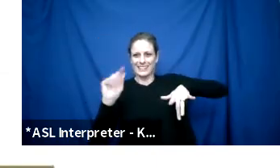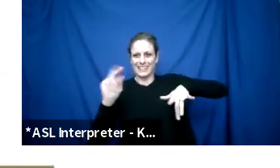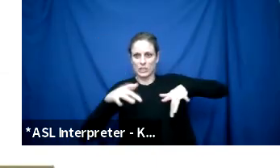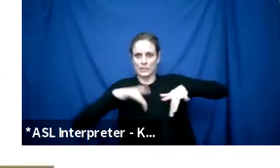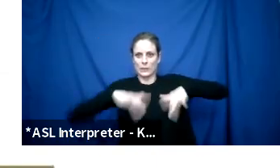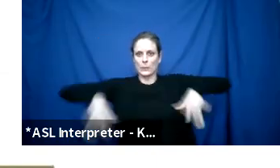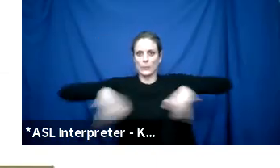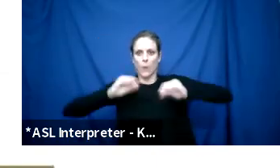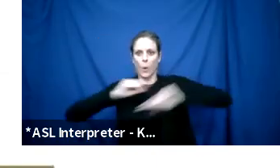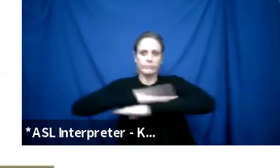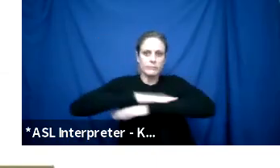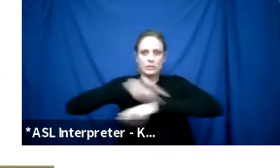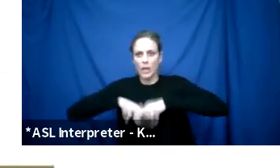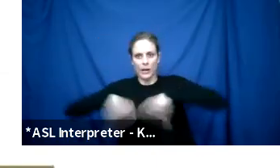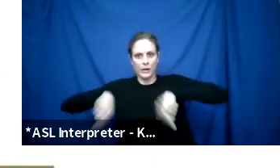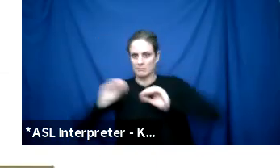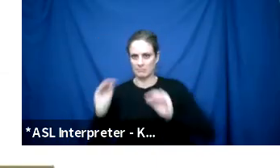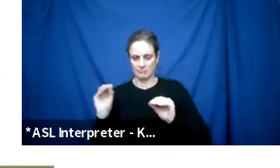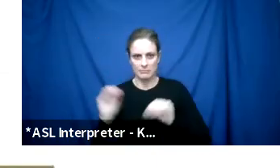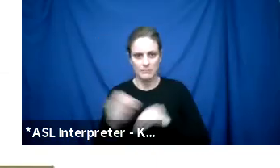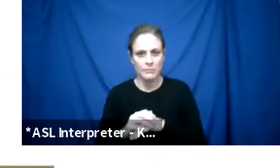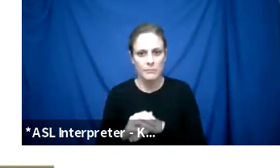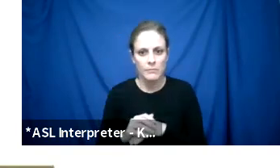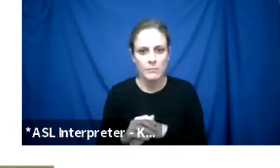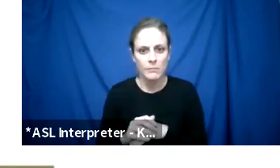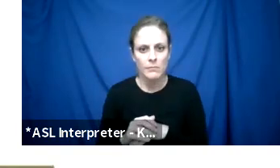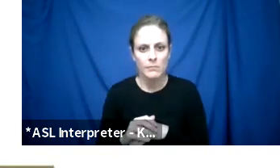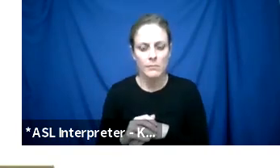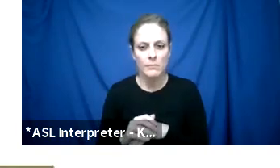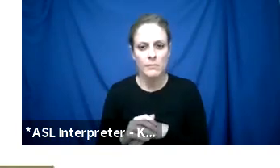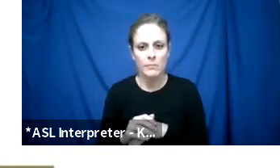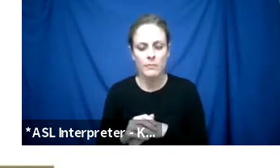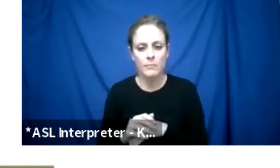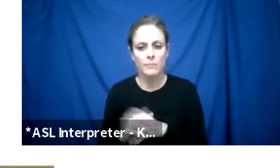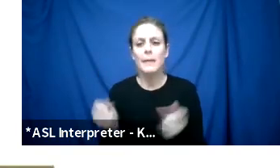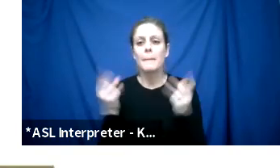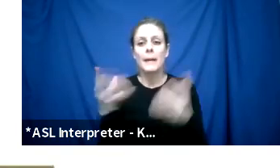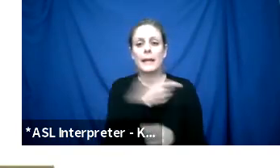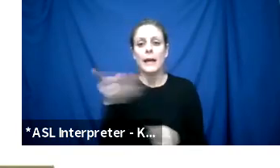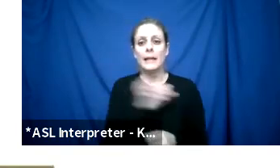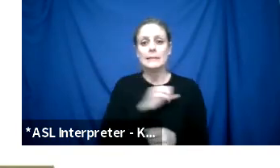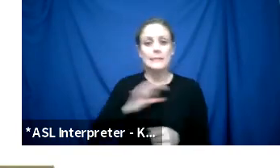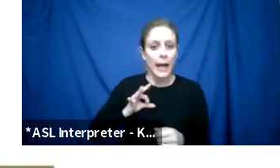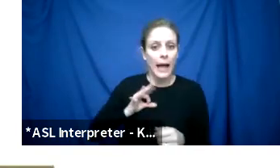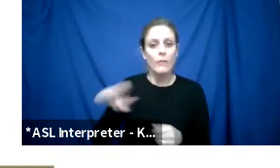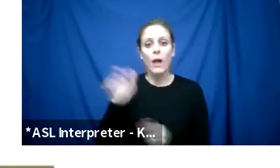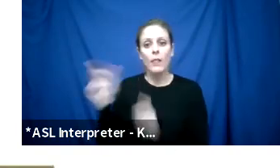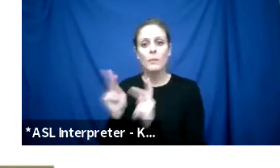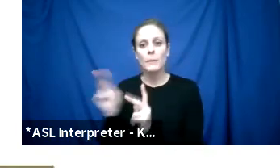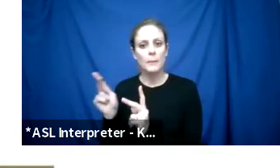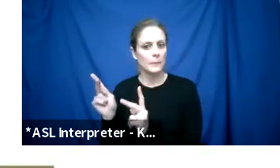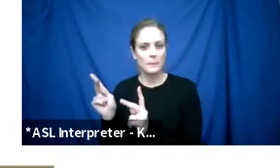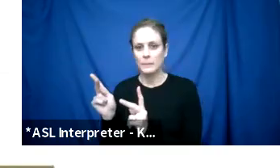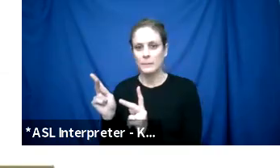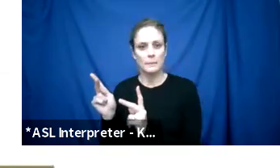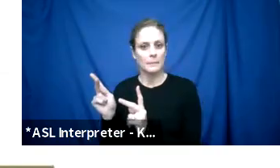this needs to always remain clear. Many times staff or other people, they will see this space